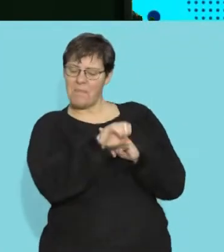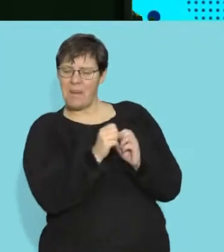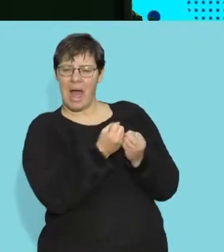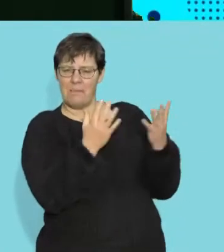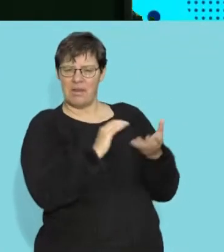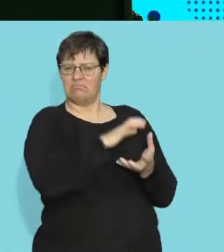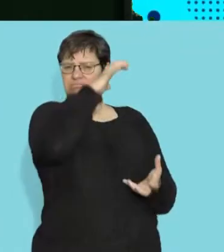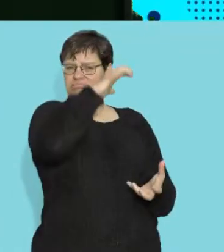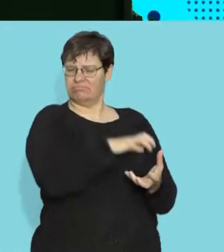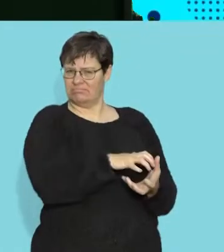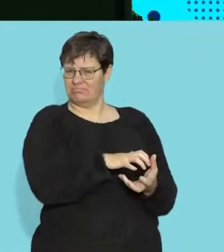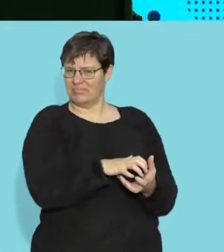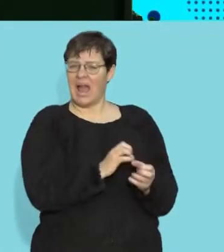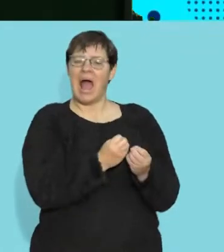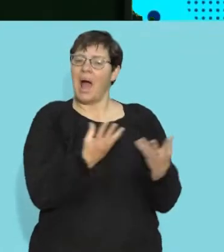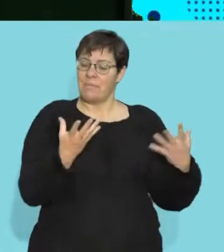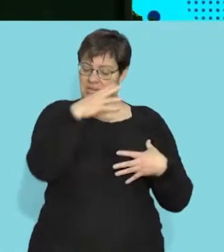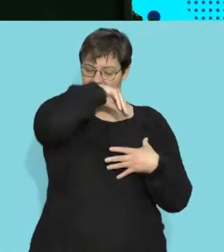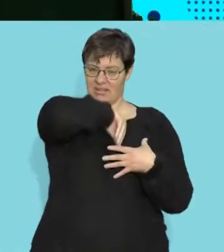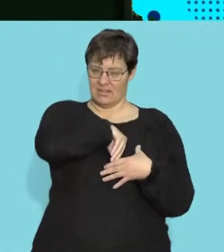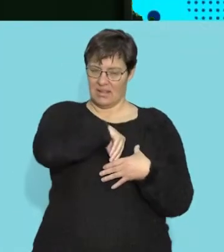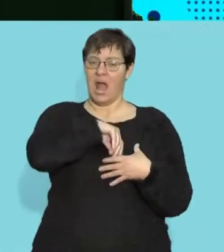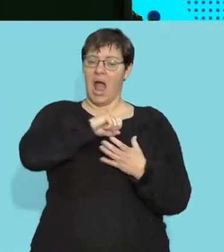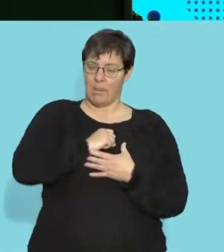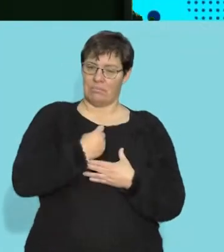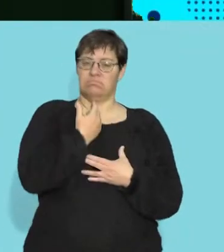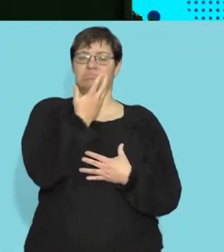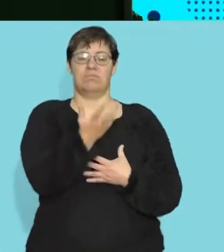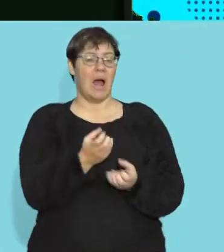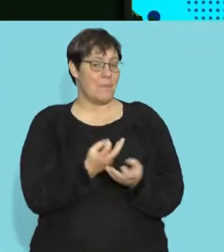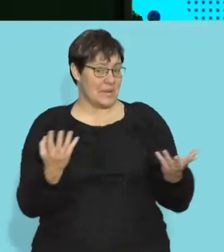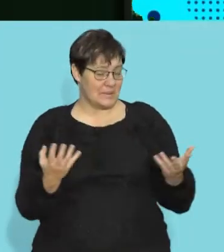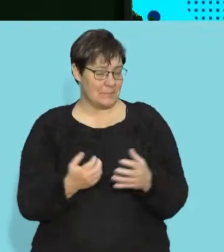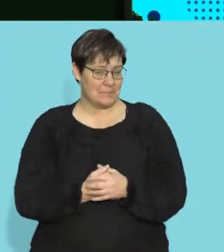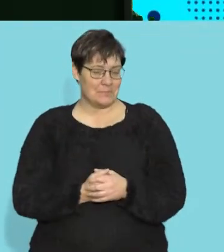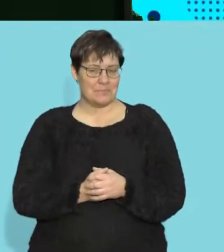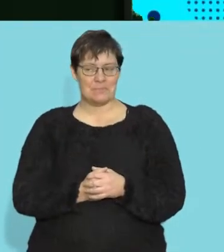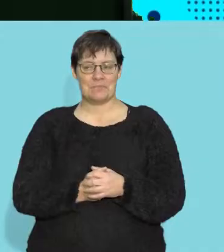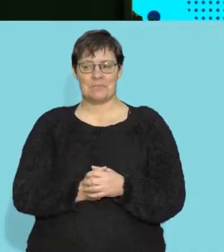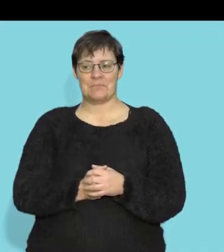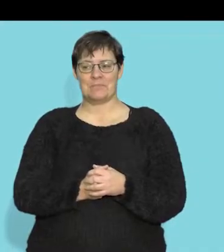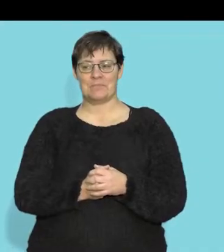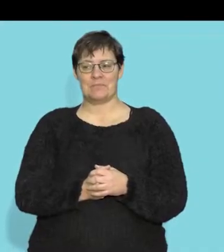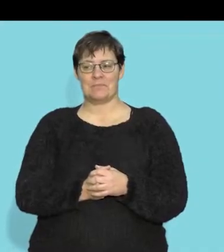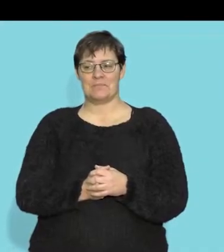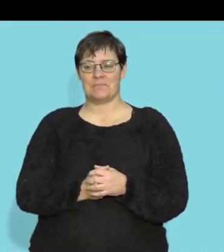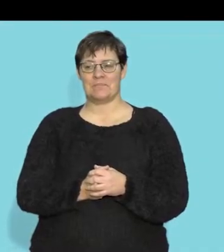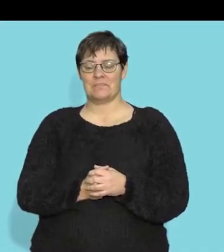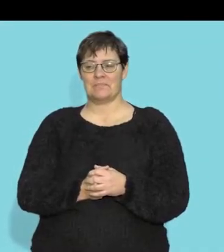whole concept of how much air do we breathe in and how much do we breathe out.